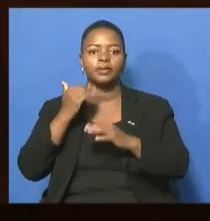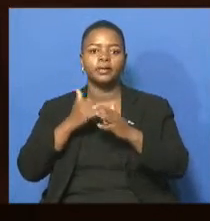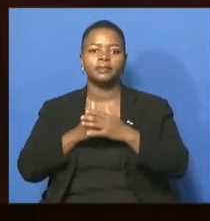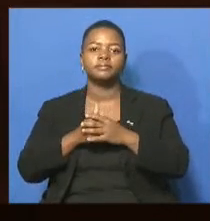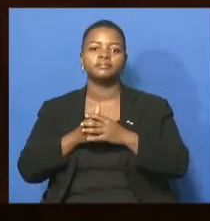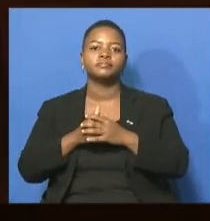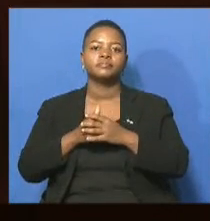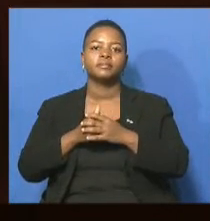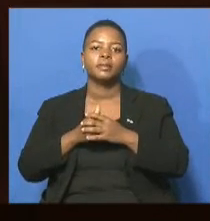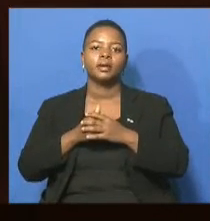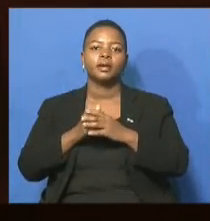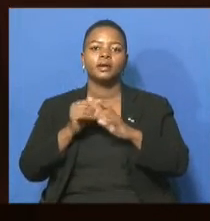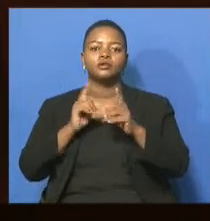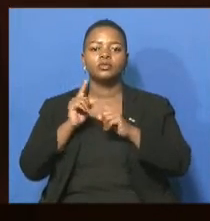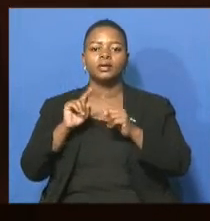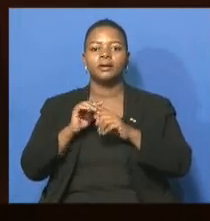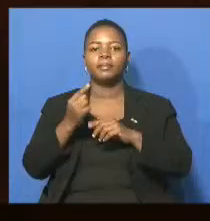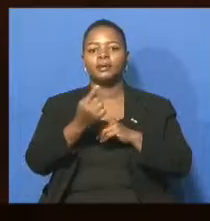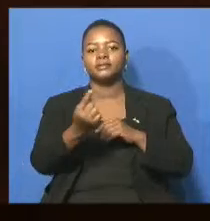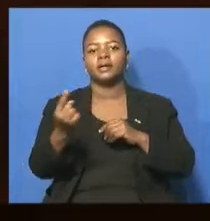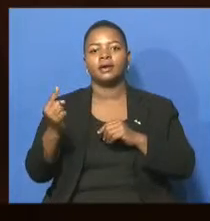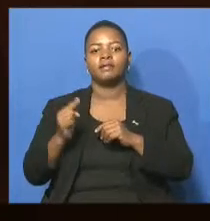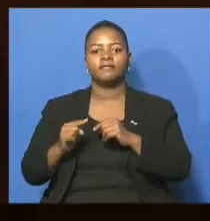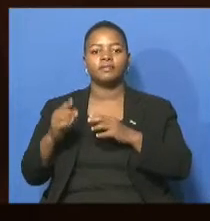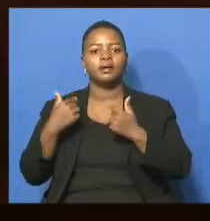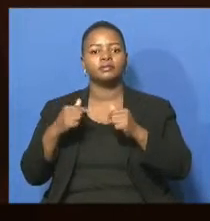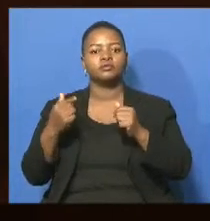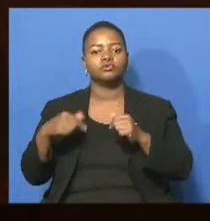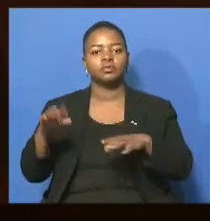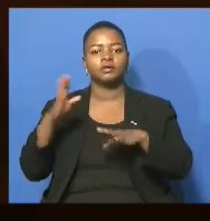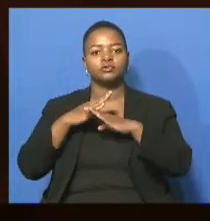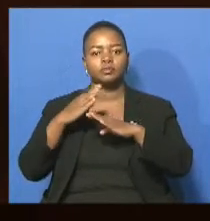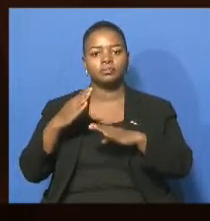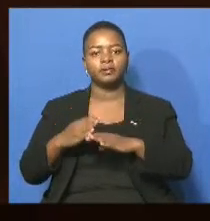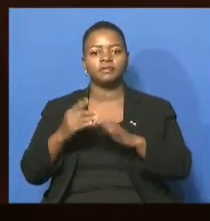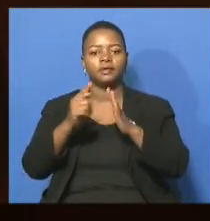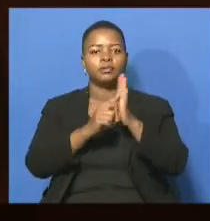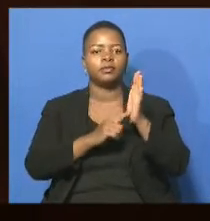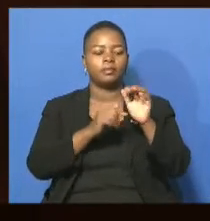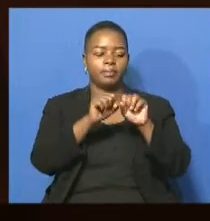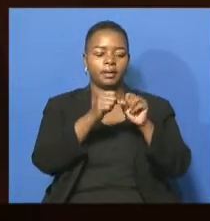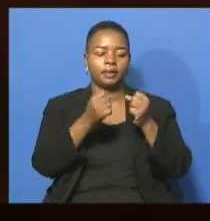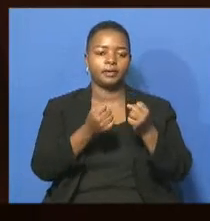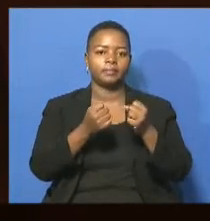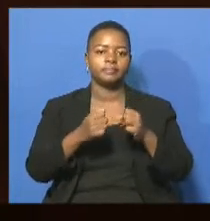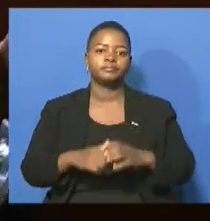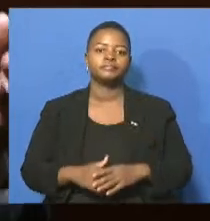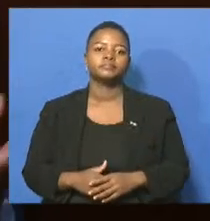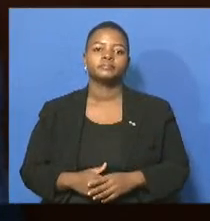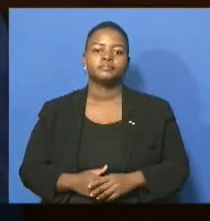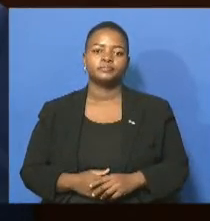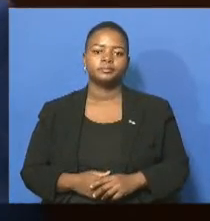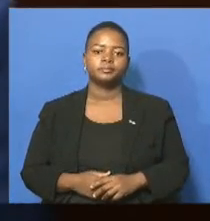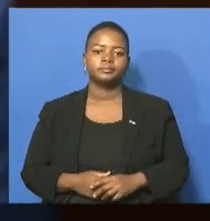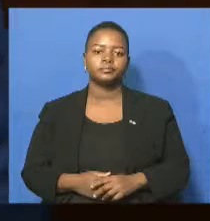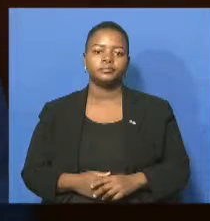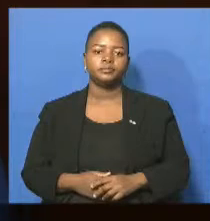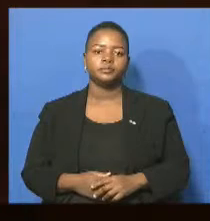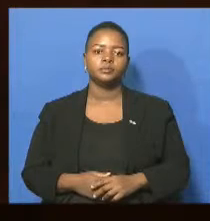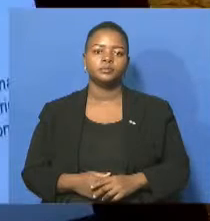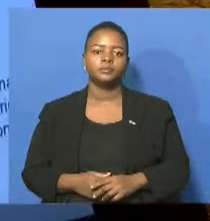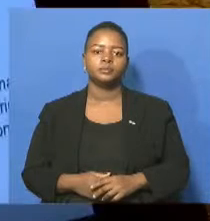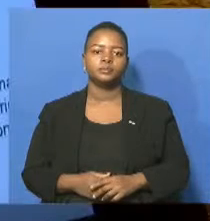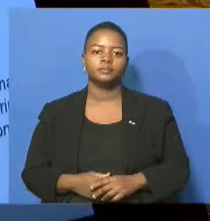directing the involvement of everyone in the fight against crime. Right, like